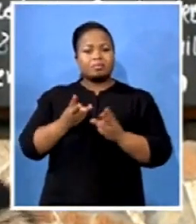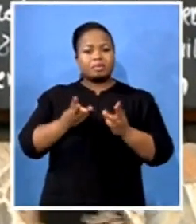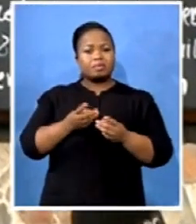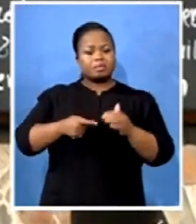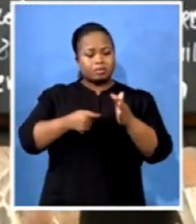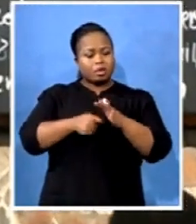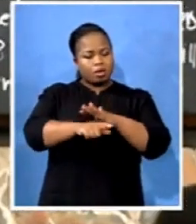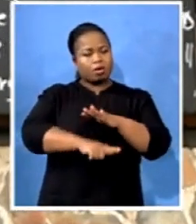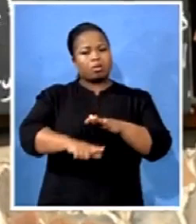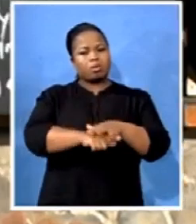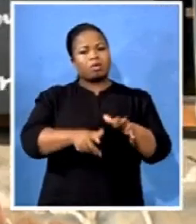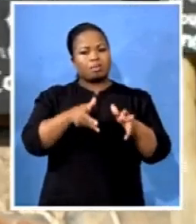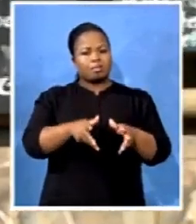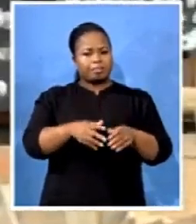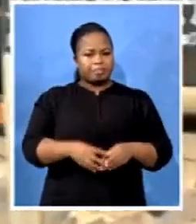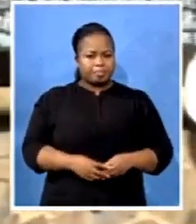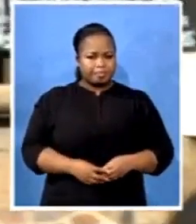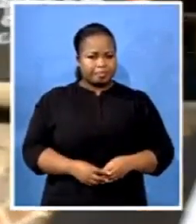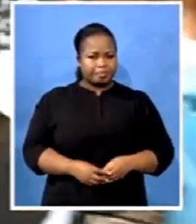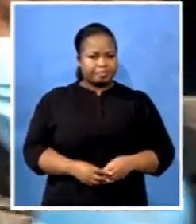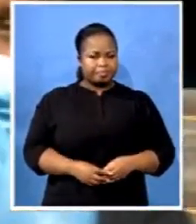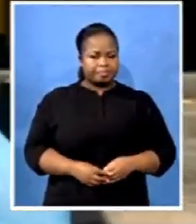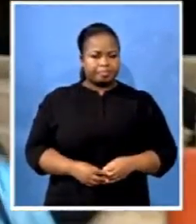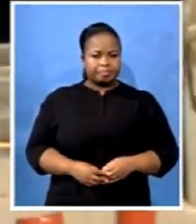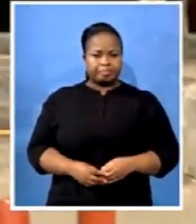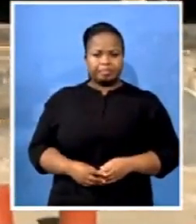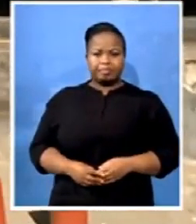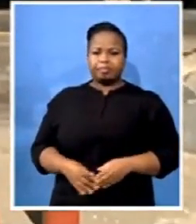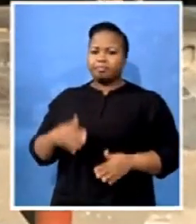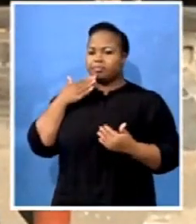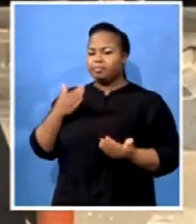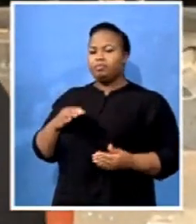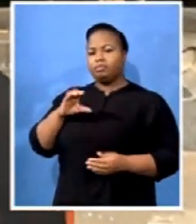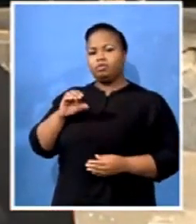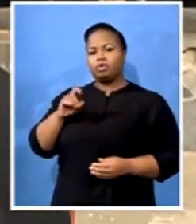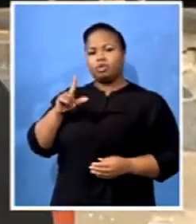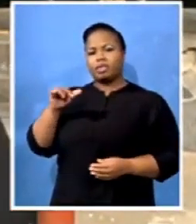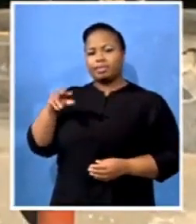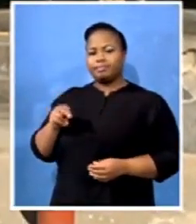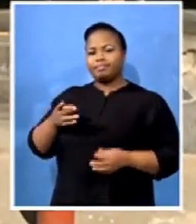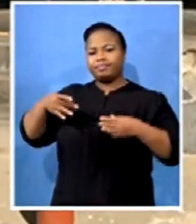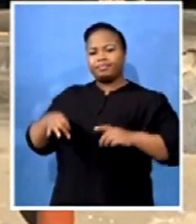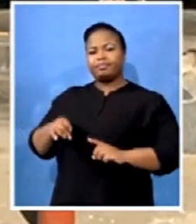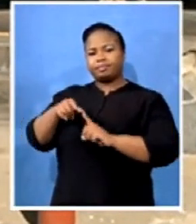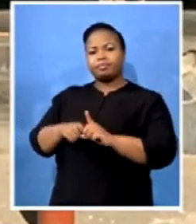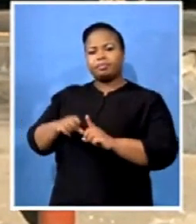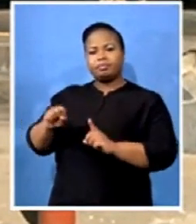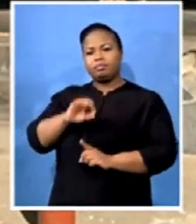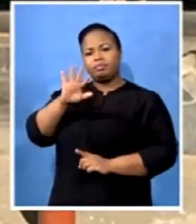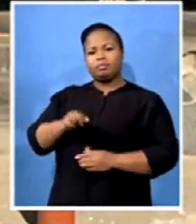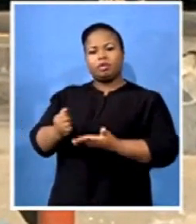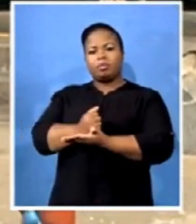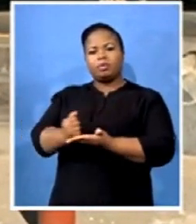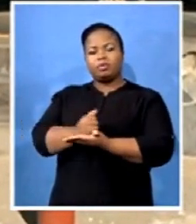premises. Thank you very much. That was Colleen Makhubela, who is the chairperson of South African Post Office. You'd remember that we are now on